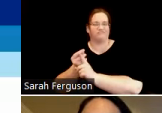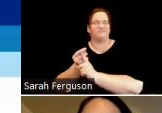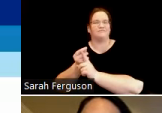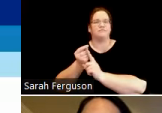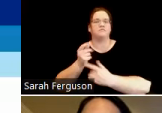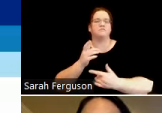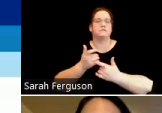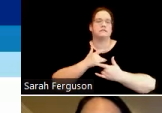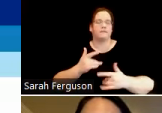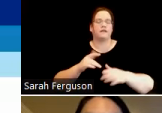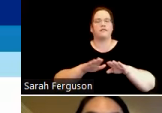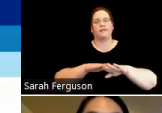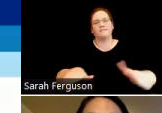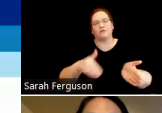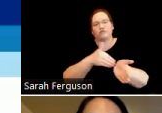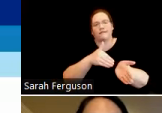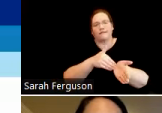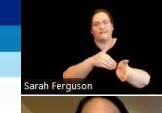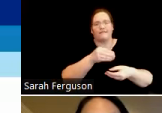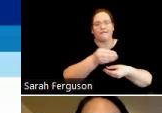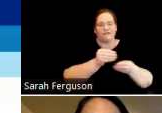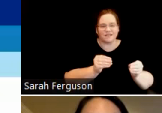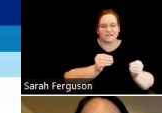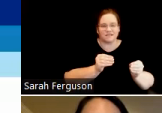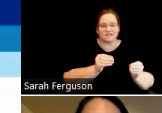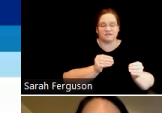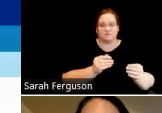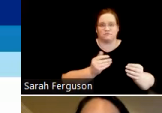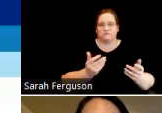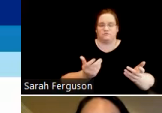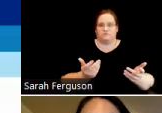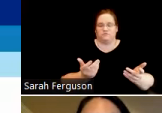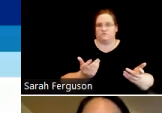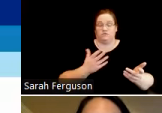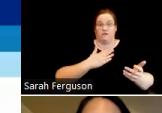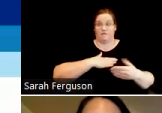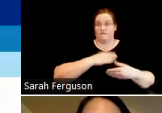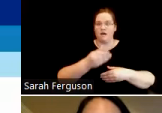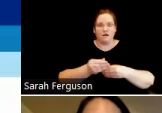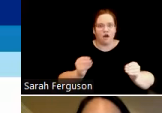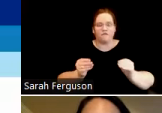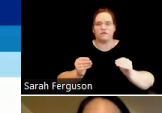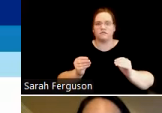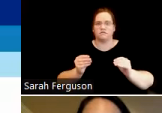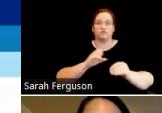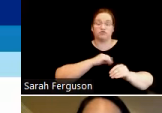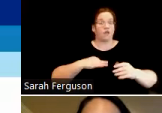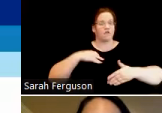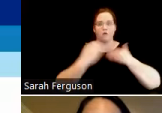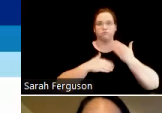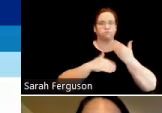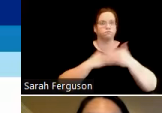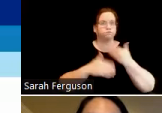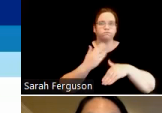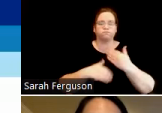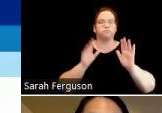in pediatric offices. I cannot even tell you how much my office stepped up, and our staff just did an amazing job